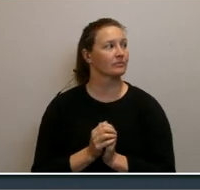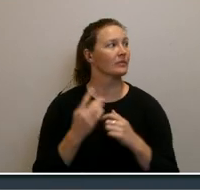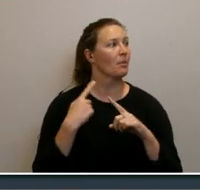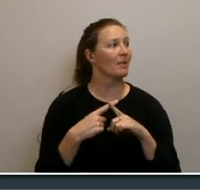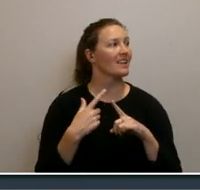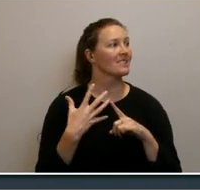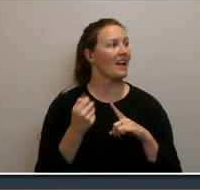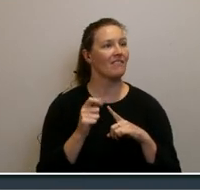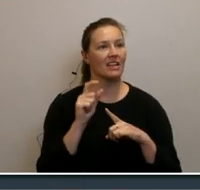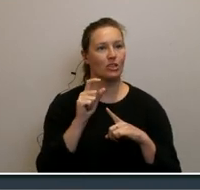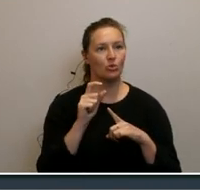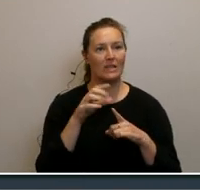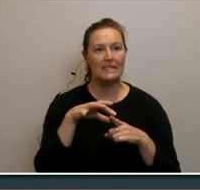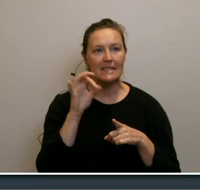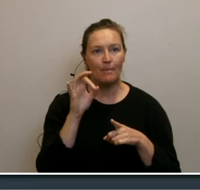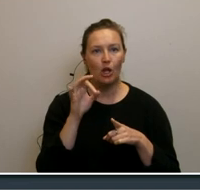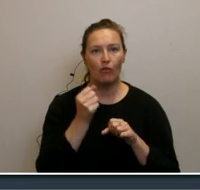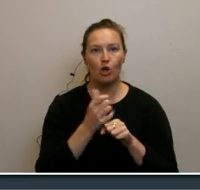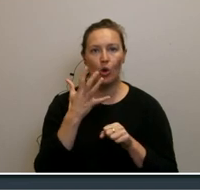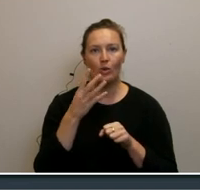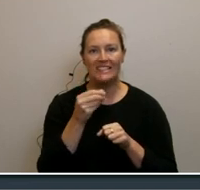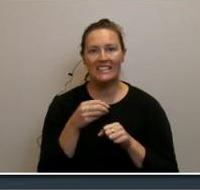gold sand that can circulate as well.